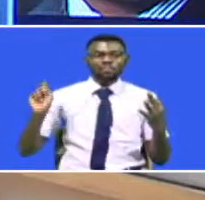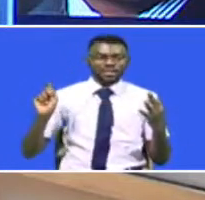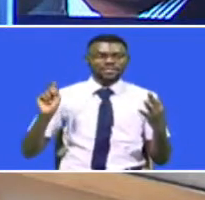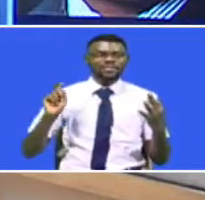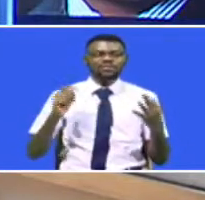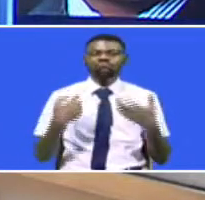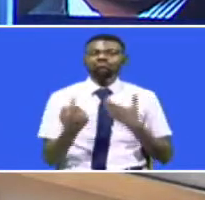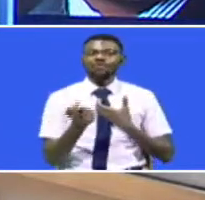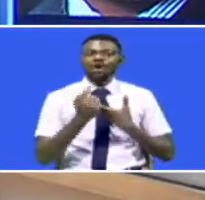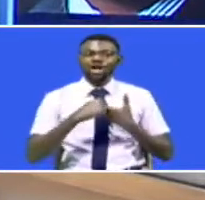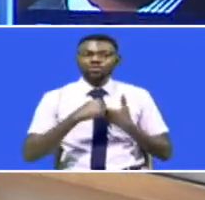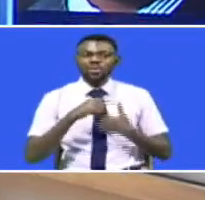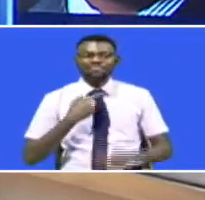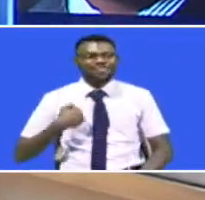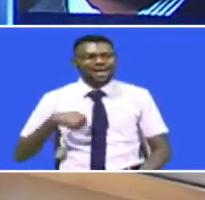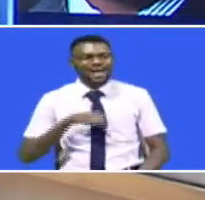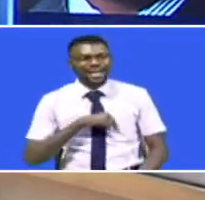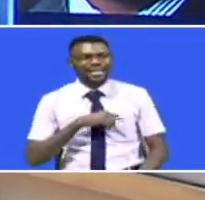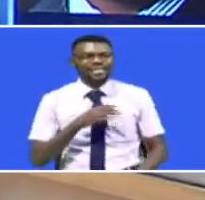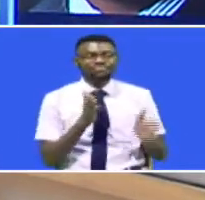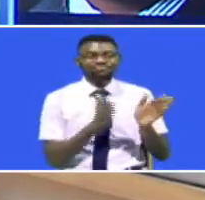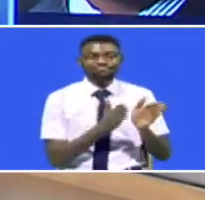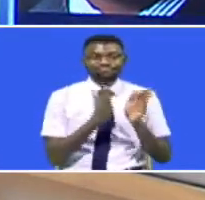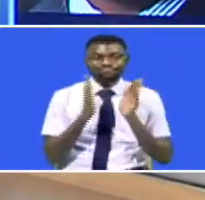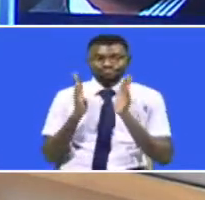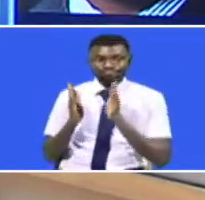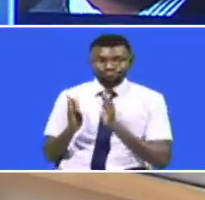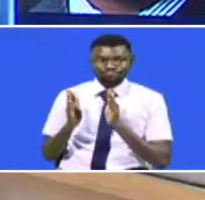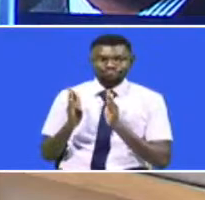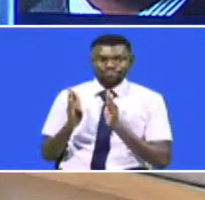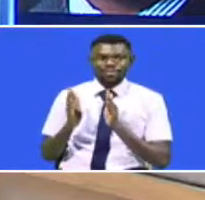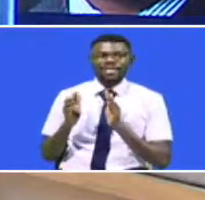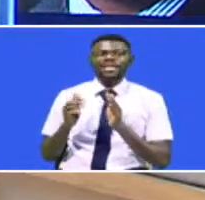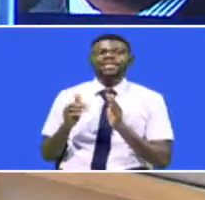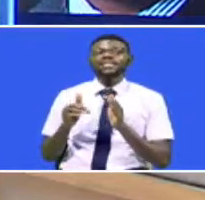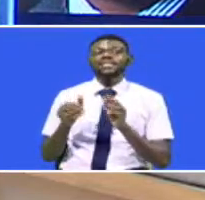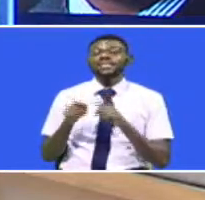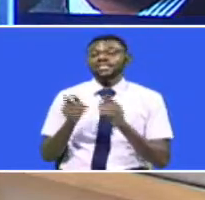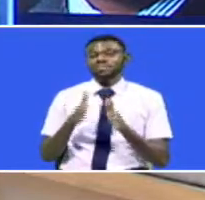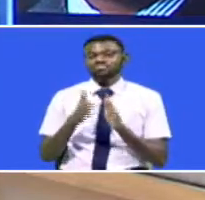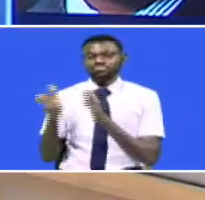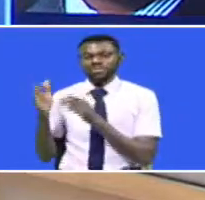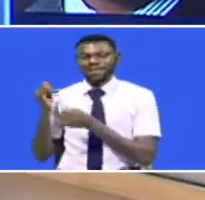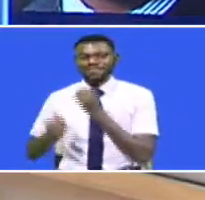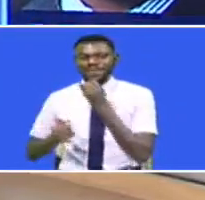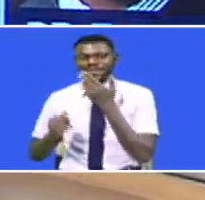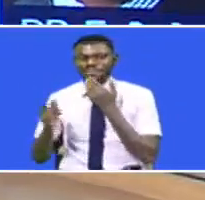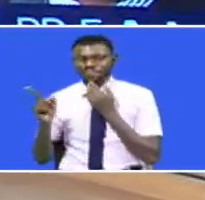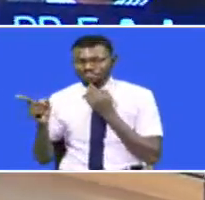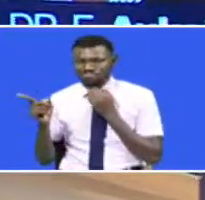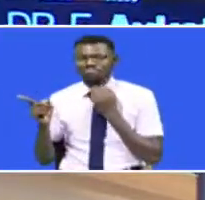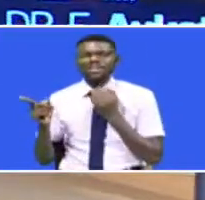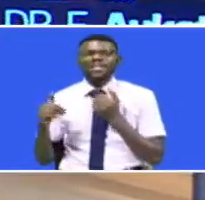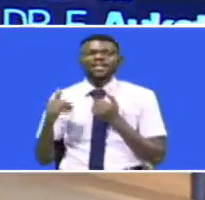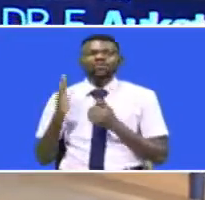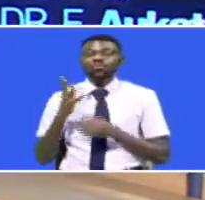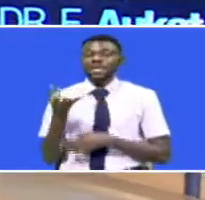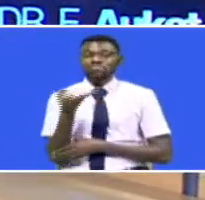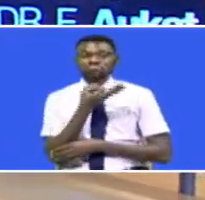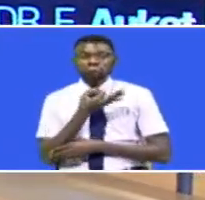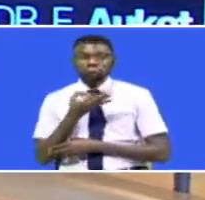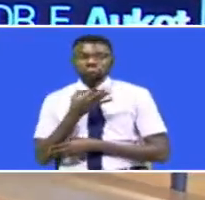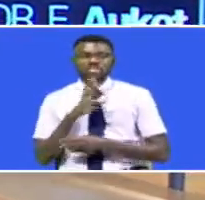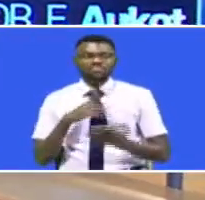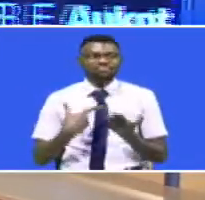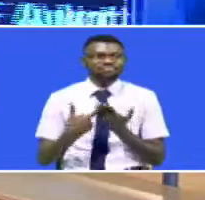tonight to talk about this. Professor Fred Ogola is also joining us, and Dr. Ekuru Okot, the party leader, Third Way Alliance. I'll be speaking to them